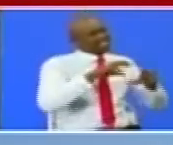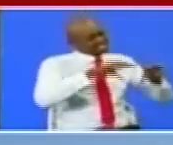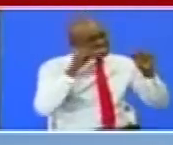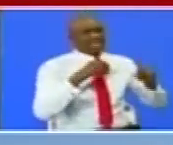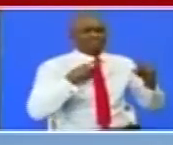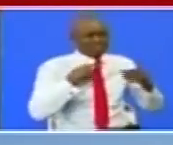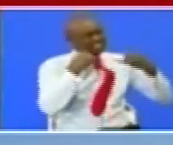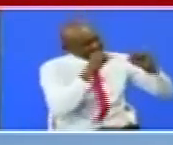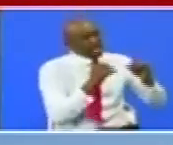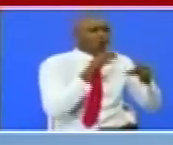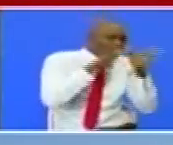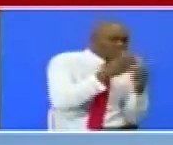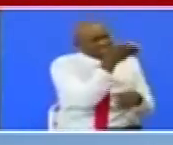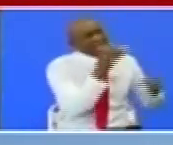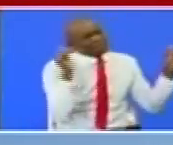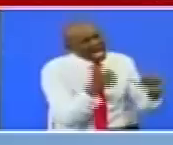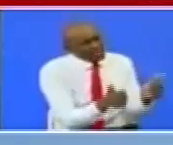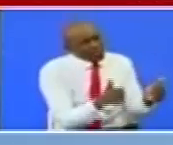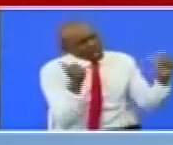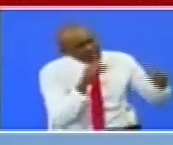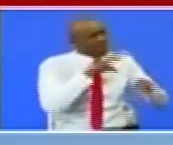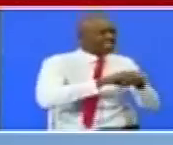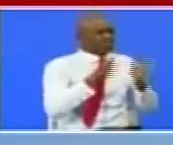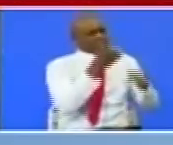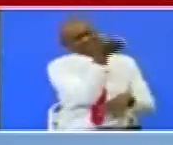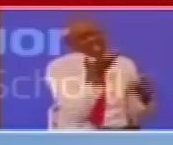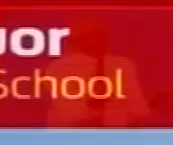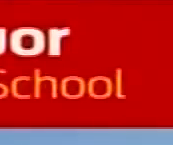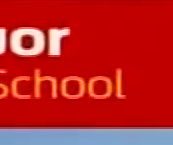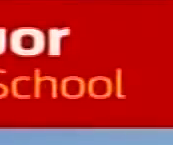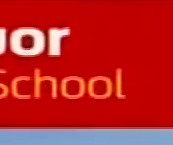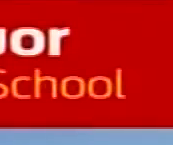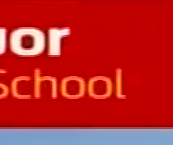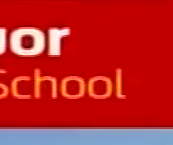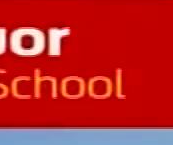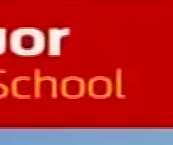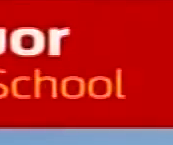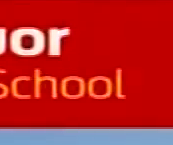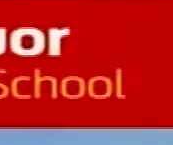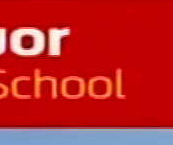Kuna kanafasi kamepatikana bado kuna watu wamehama. Imagine bado.